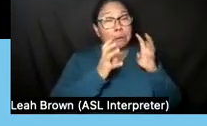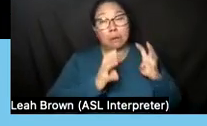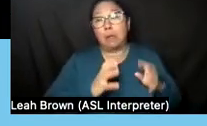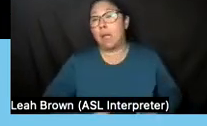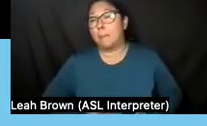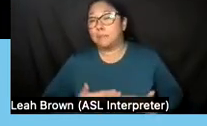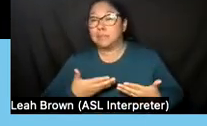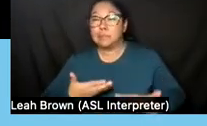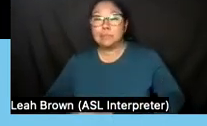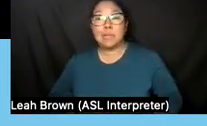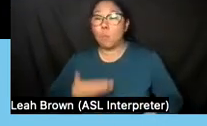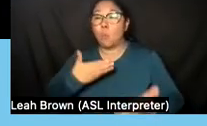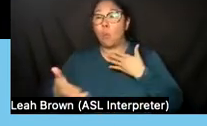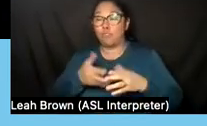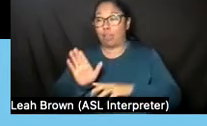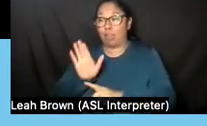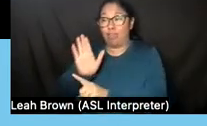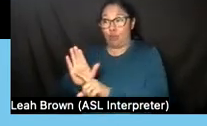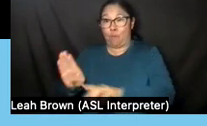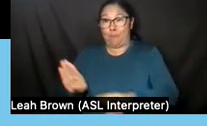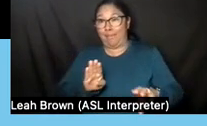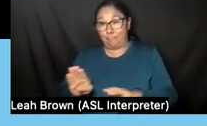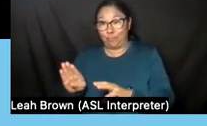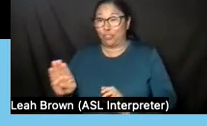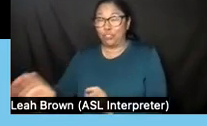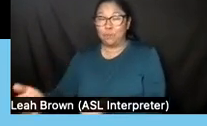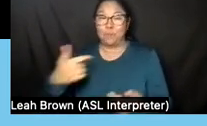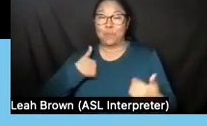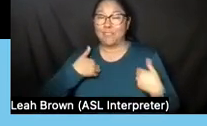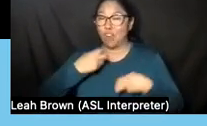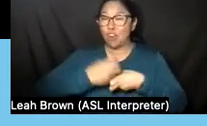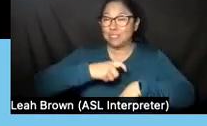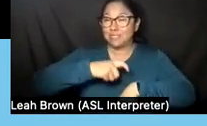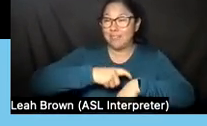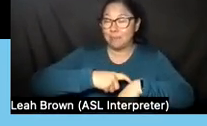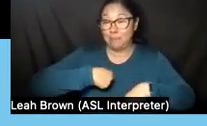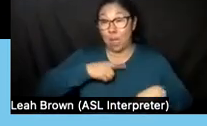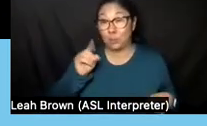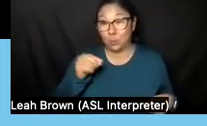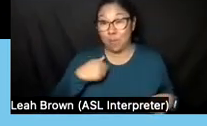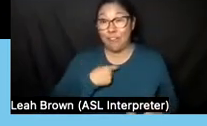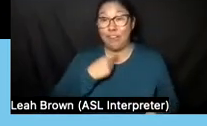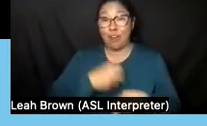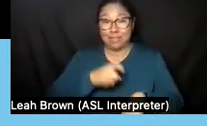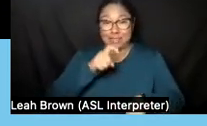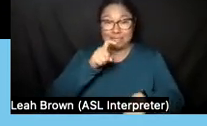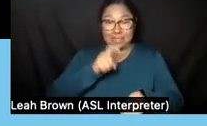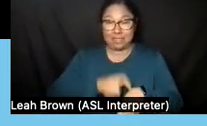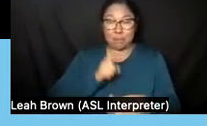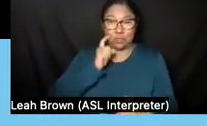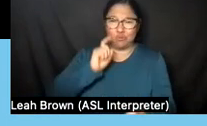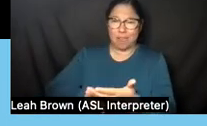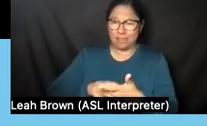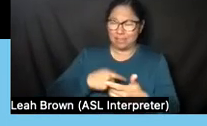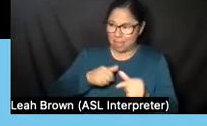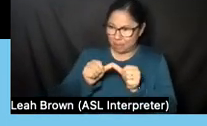behavior is, I have a hard time like recognizing like when do I keep going and reminding